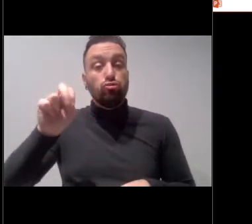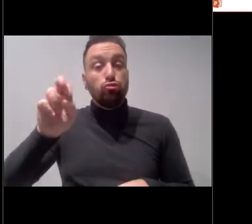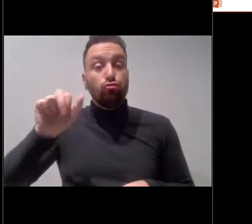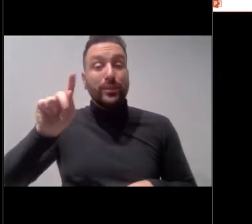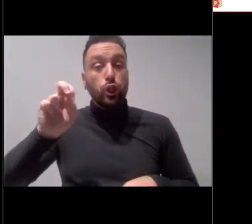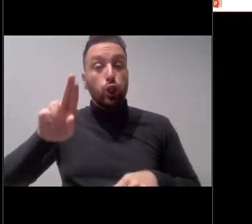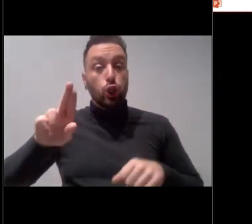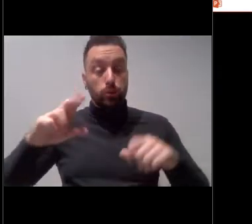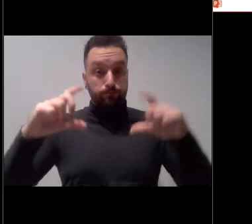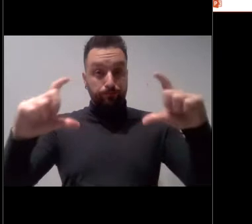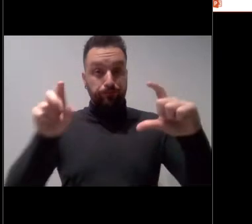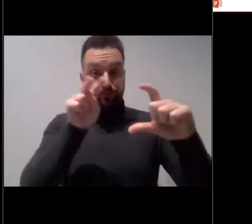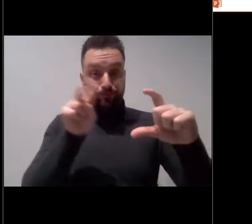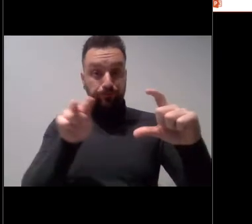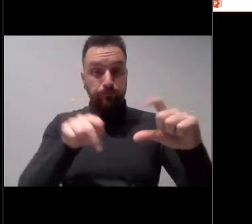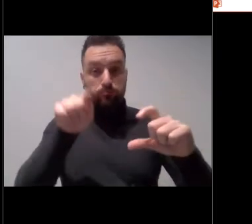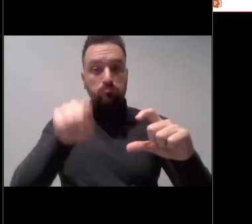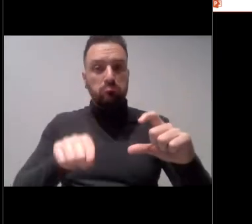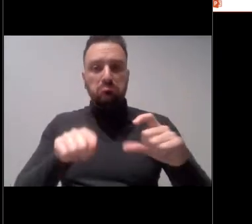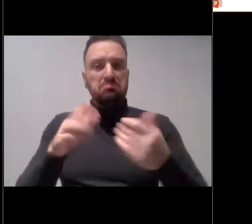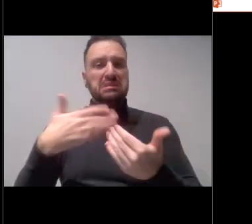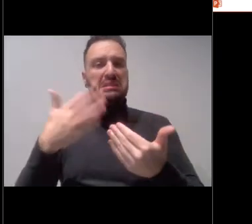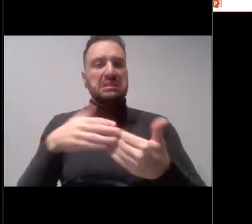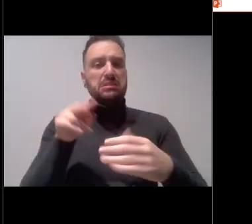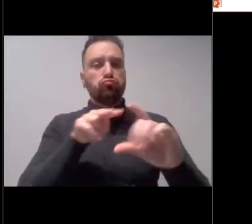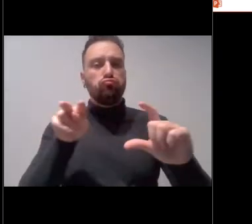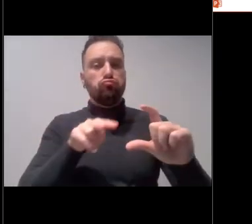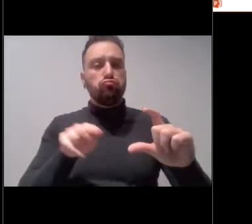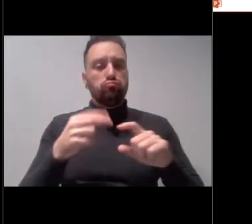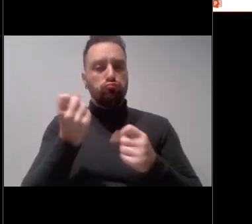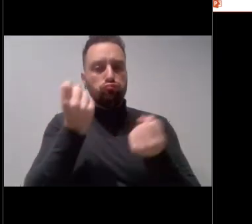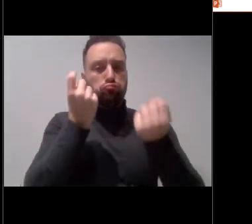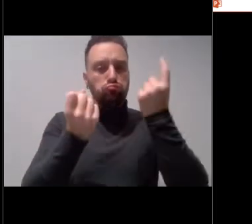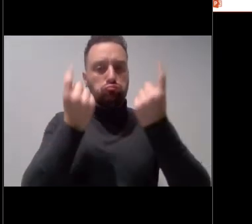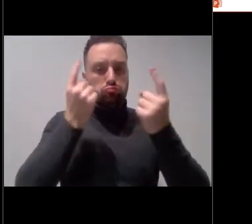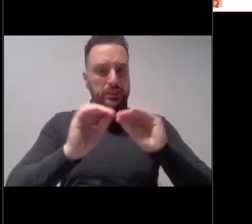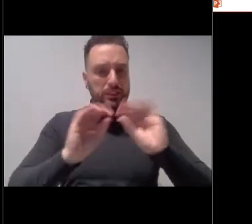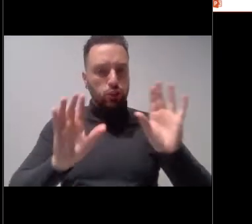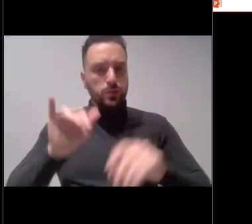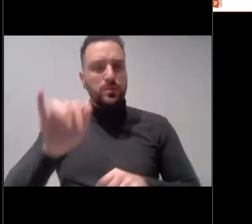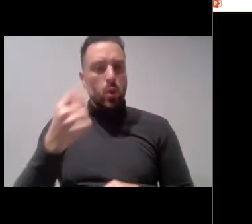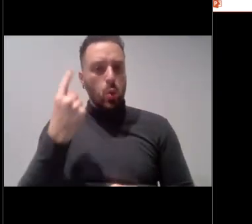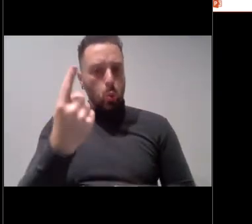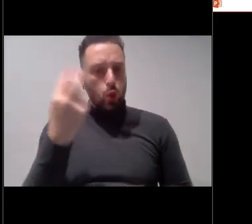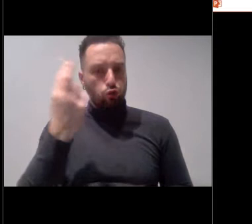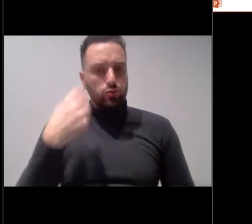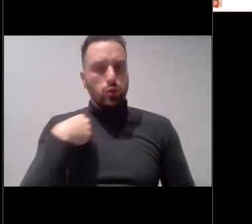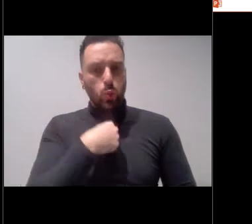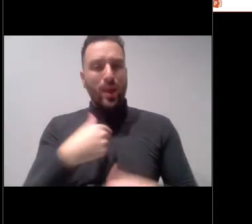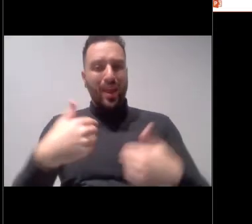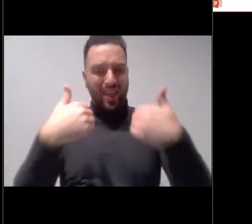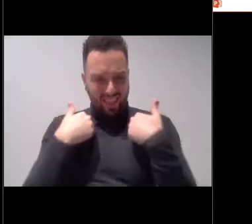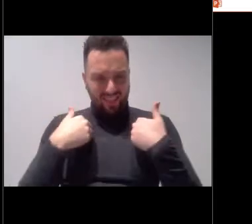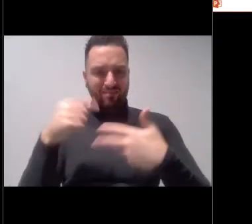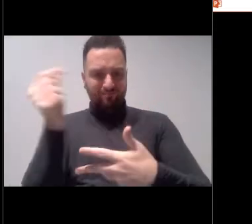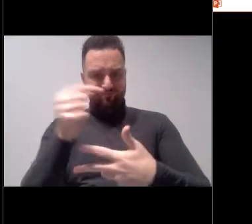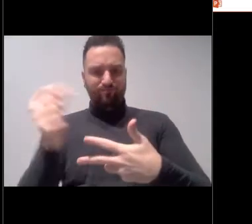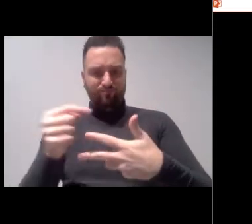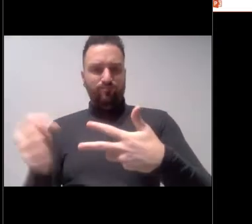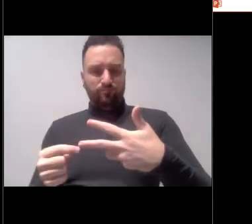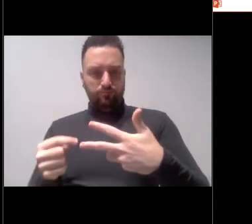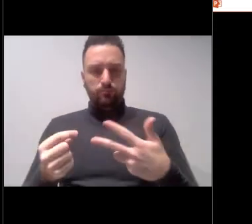fonts do not pixelate on a screen reader. So this is one of the reasons that we have Verdana, Calibri, and Rockwell as